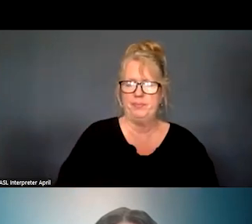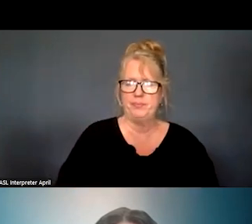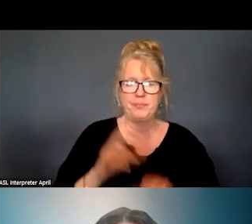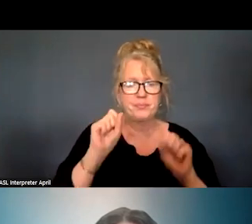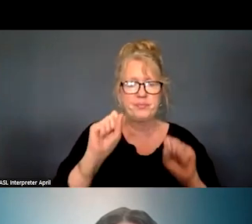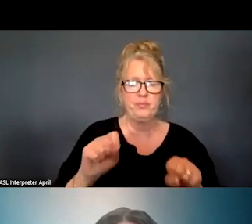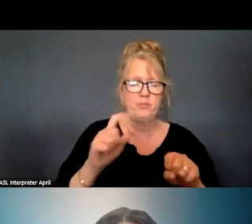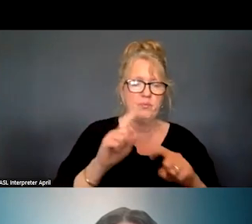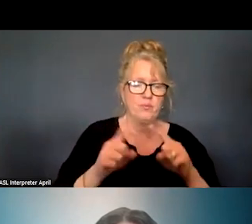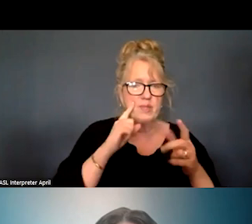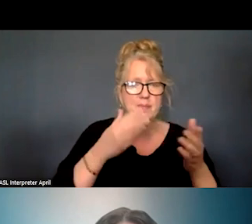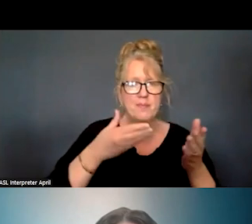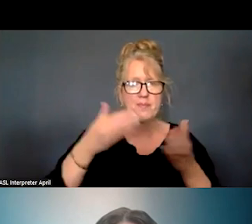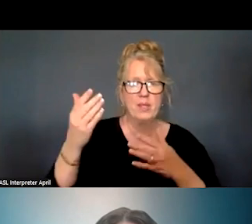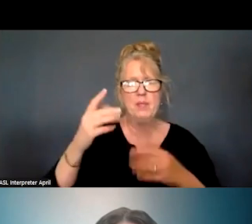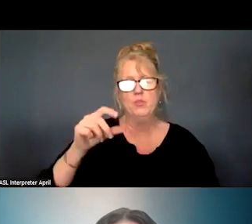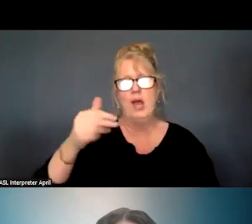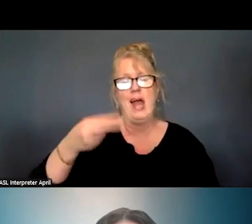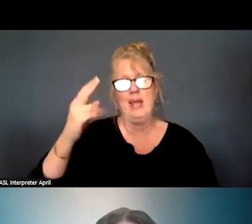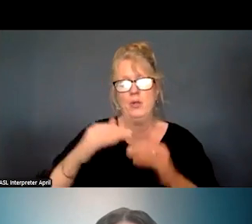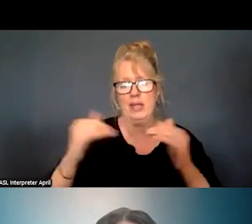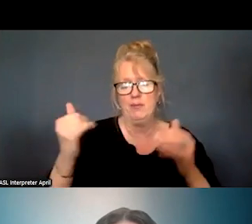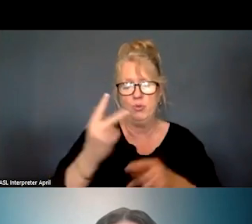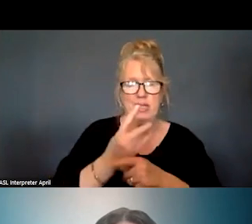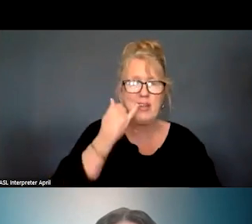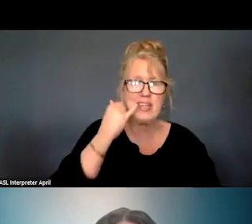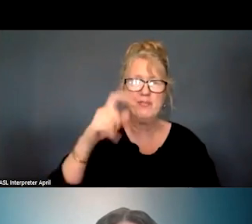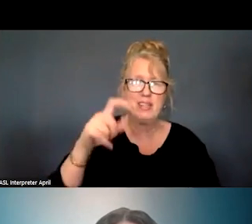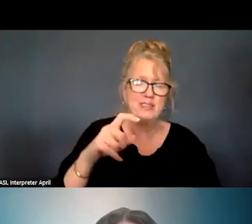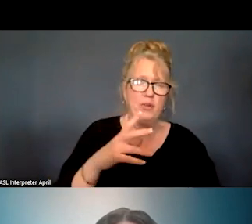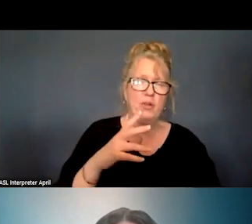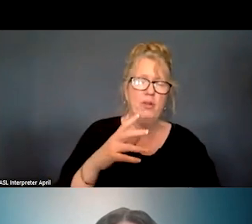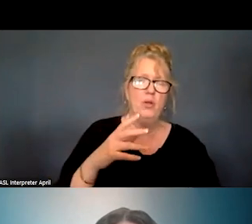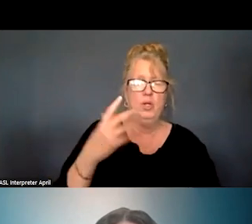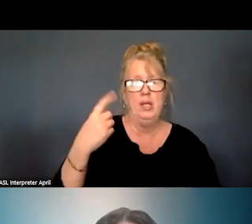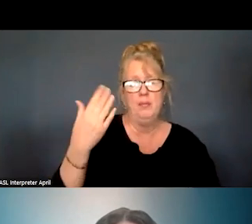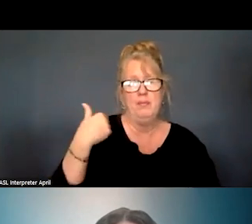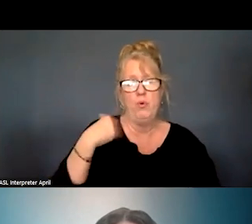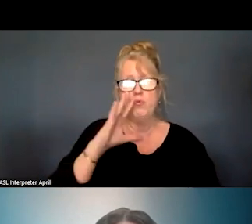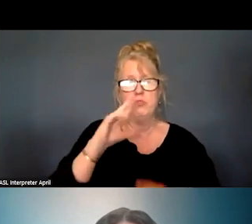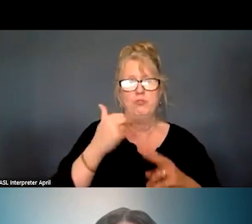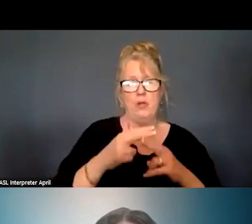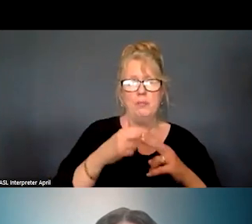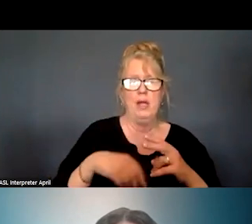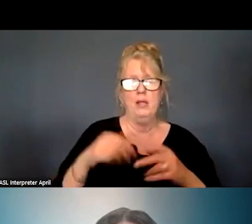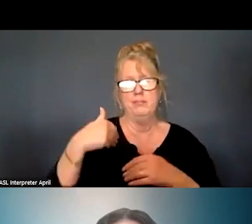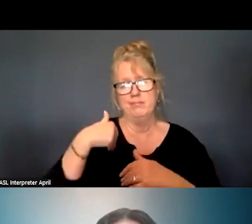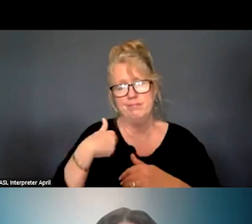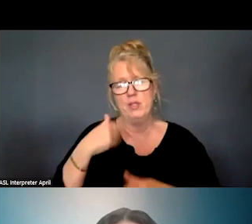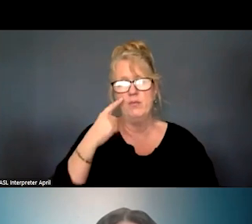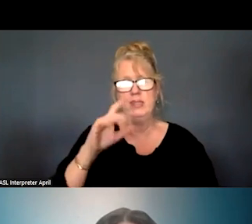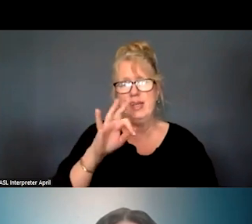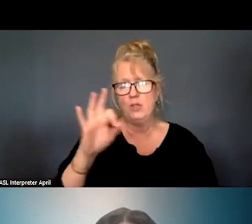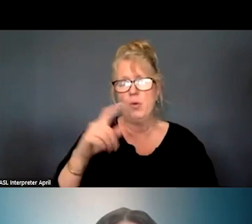of transporting to a higher level of care if that is what's necessary. As we were talking about, the burden on 911 and the